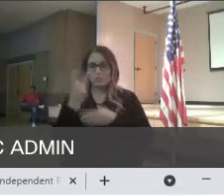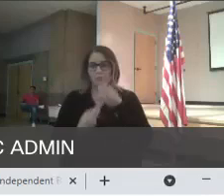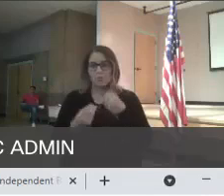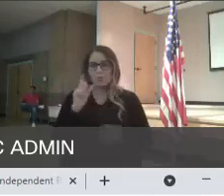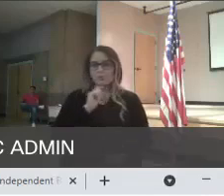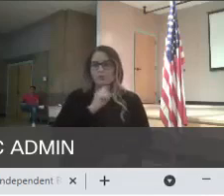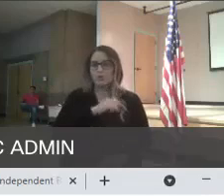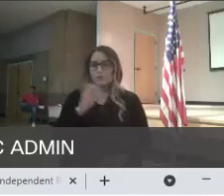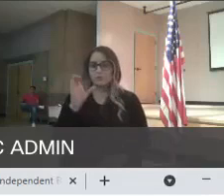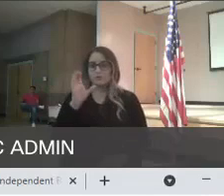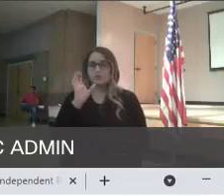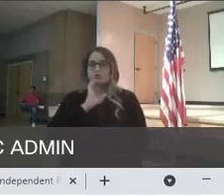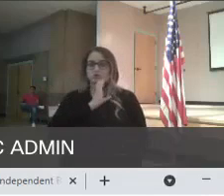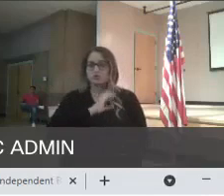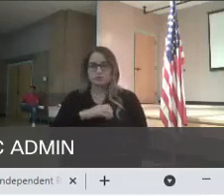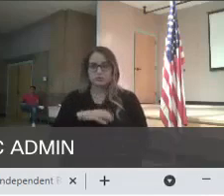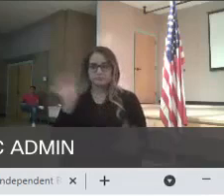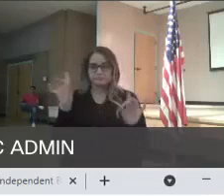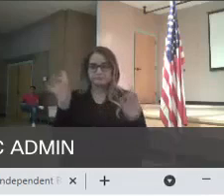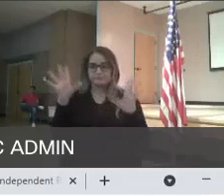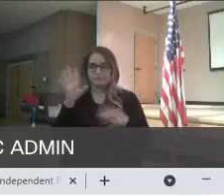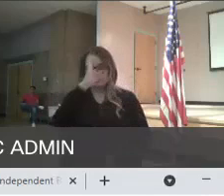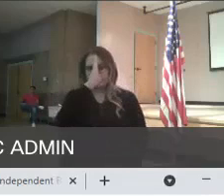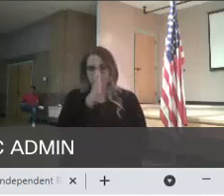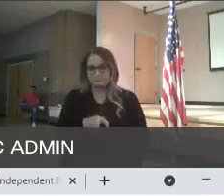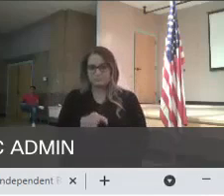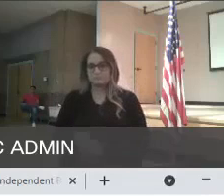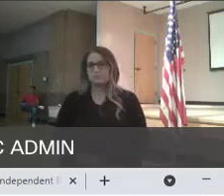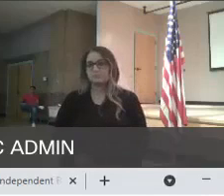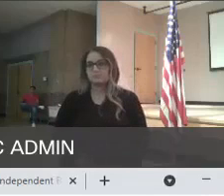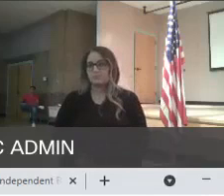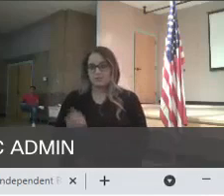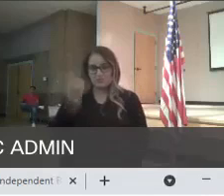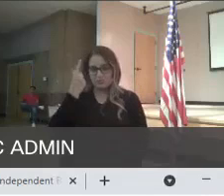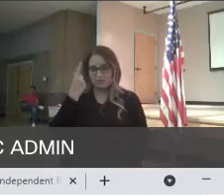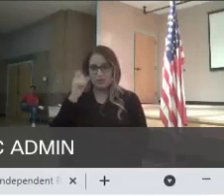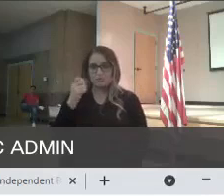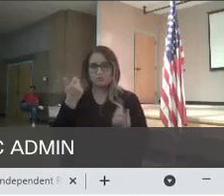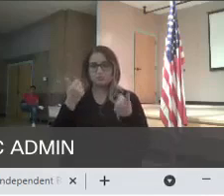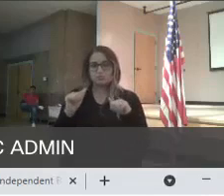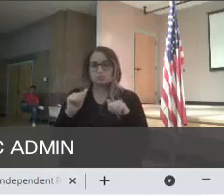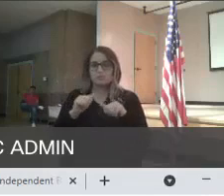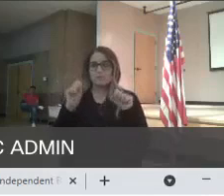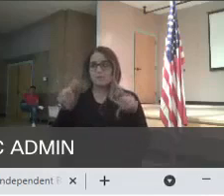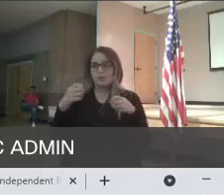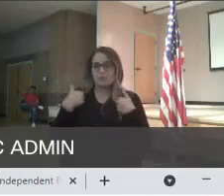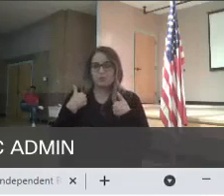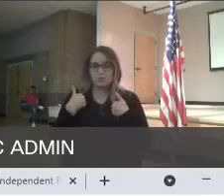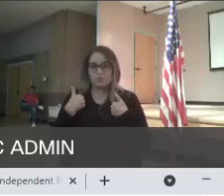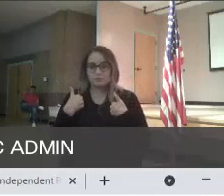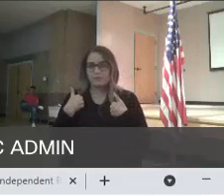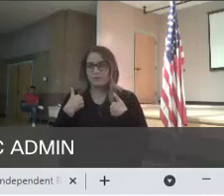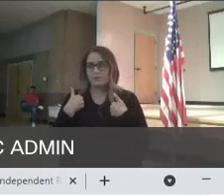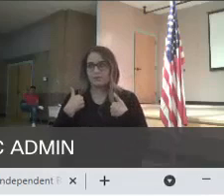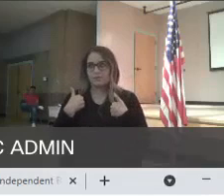both Gilbert and Chandler terribly down through the middle. Now, I was under the understanding that we were trying to be able to